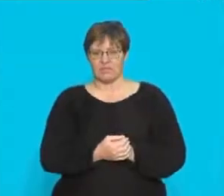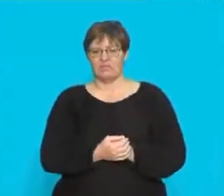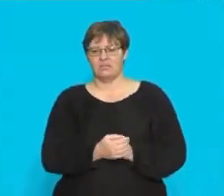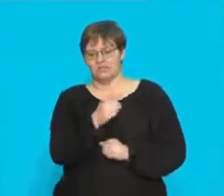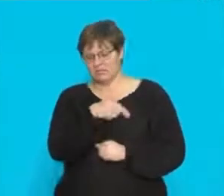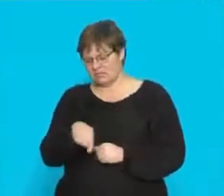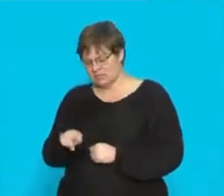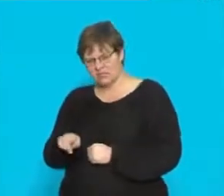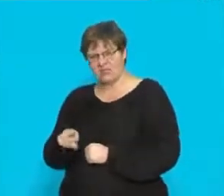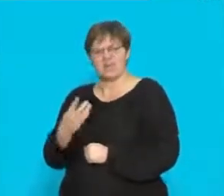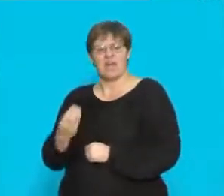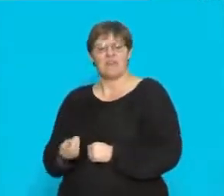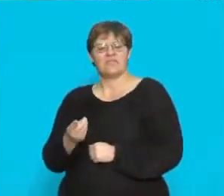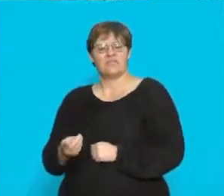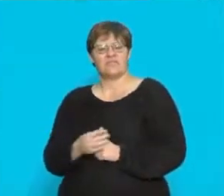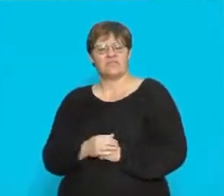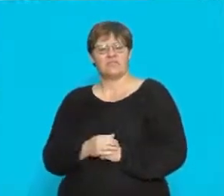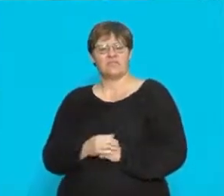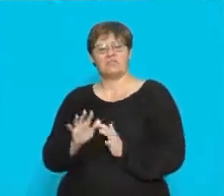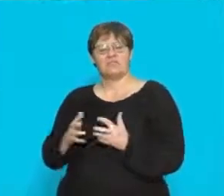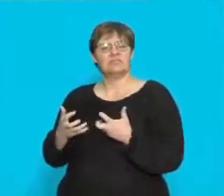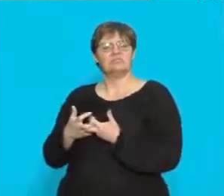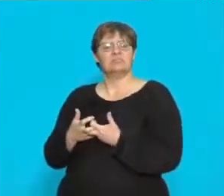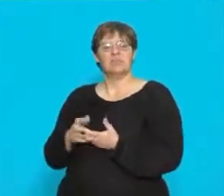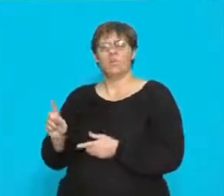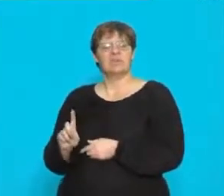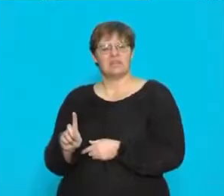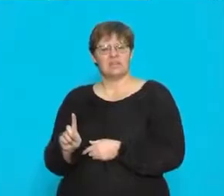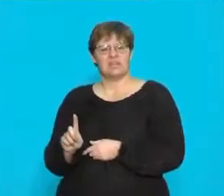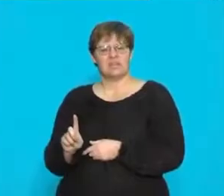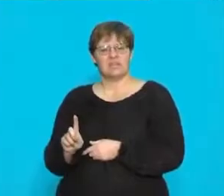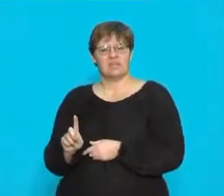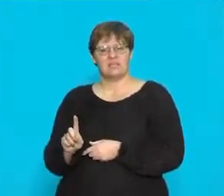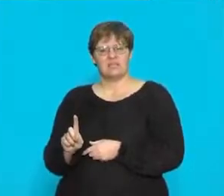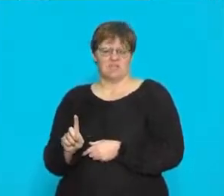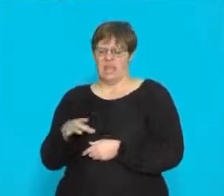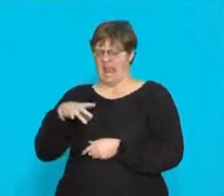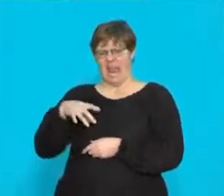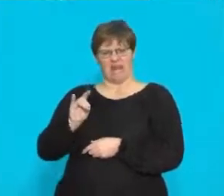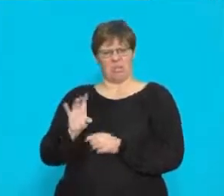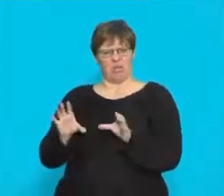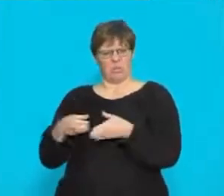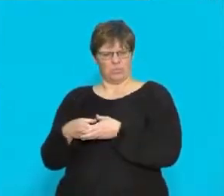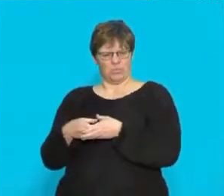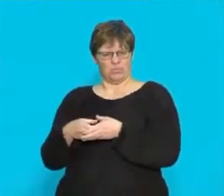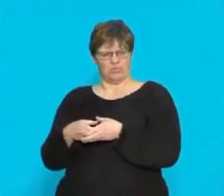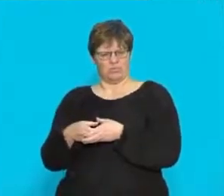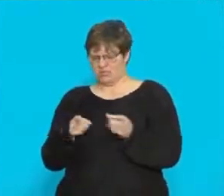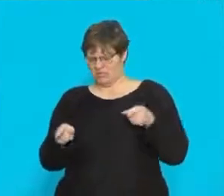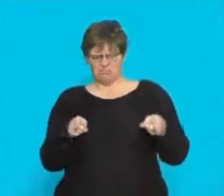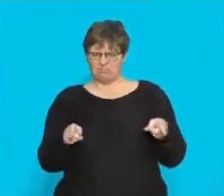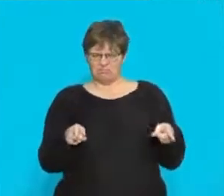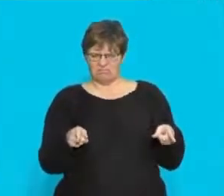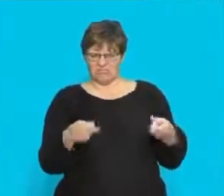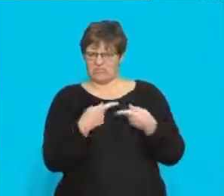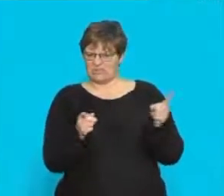next couple of lessons. And on the other side, belonging to this group is this whole weird animal kind of group, right? But